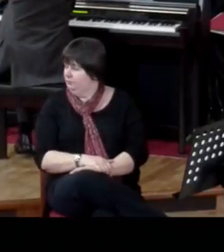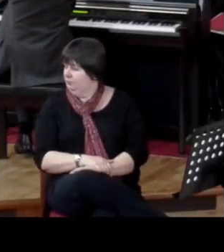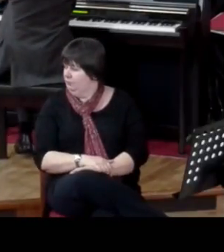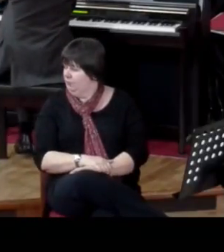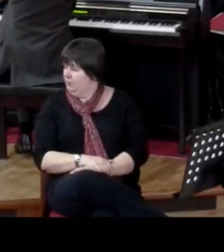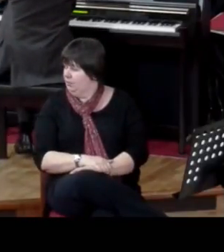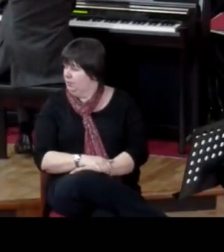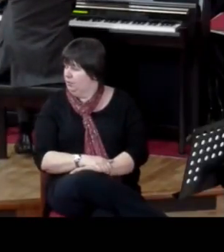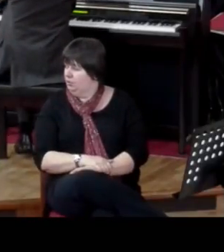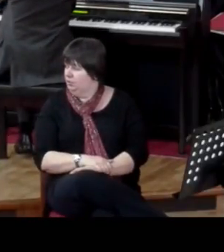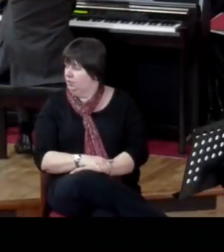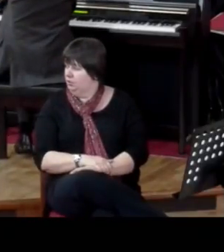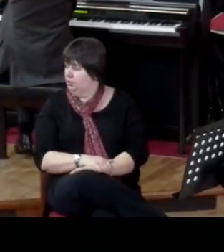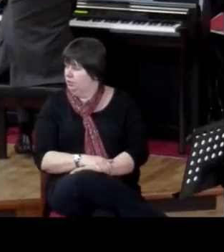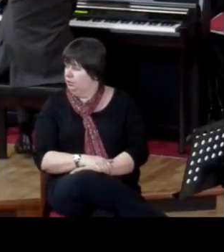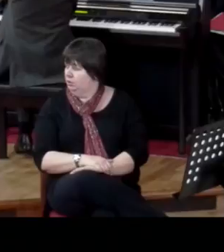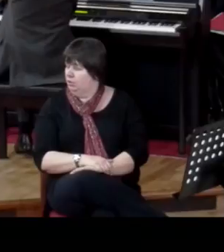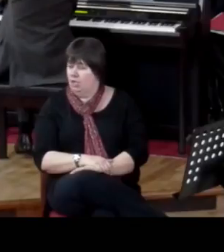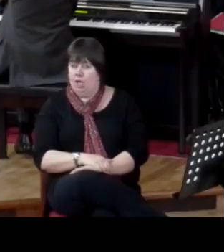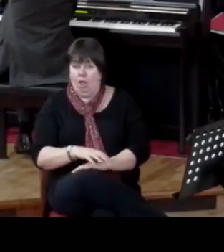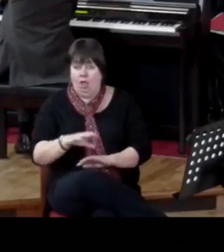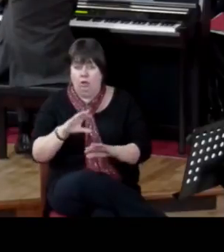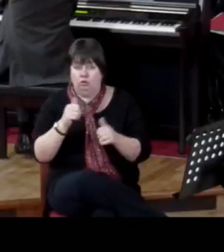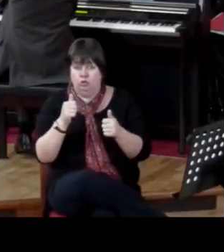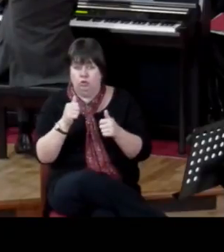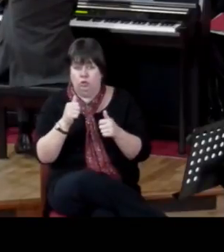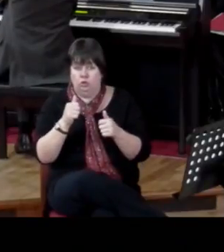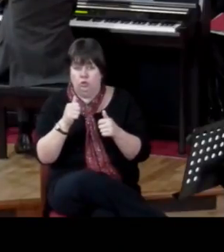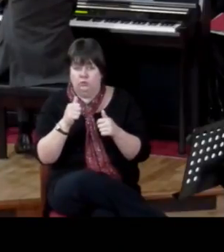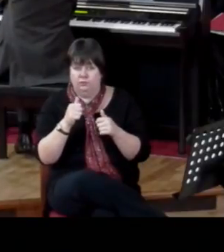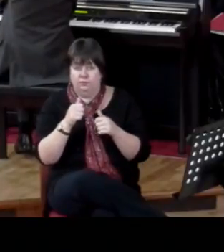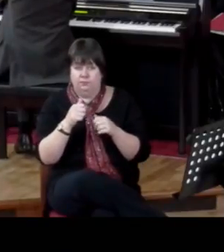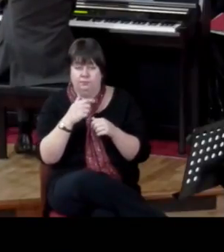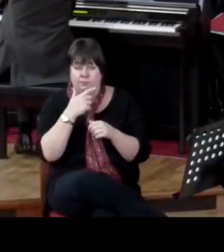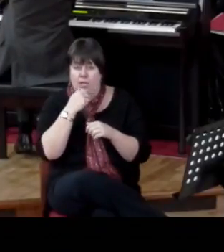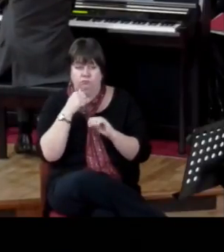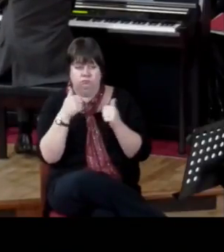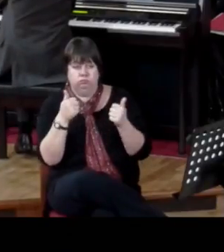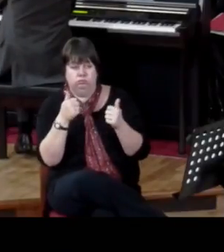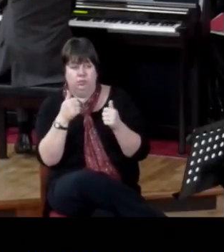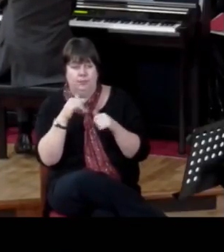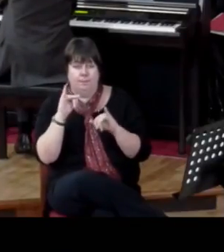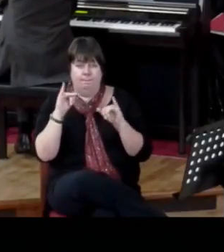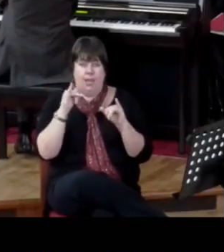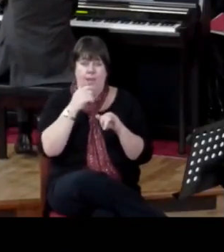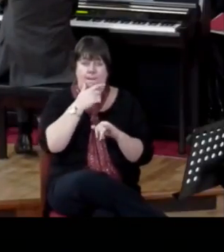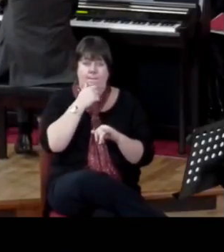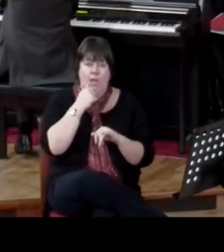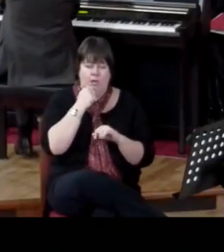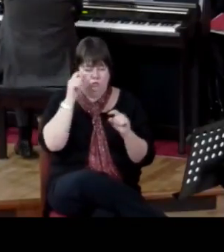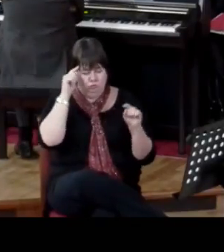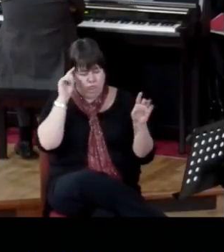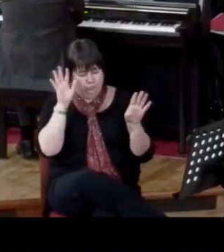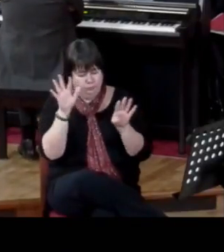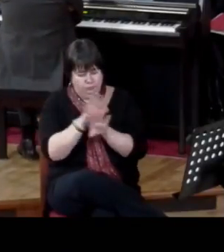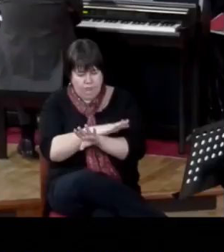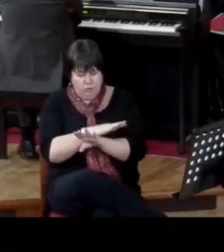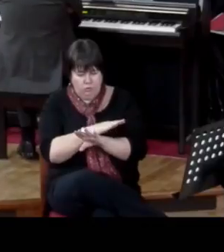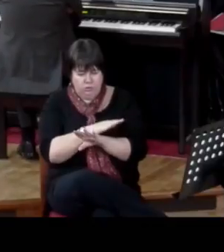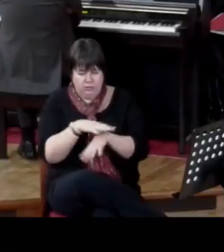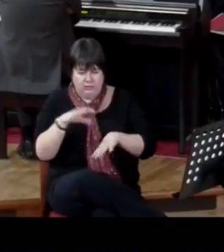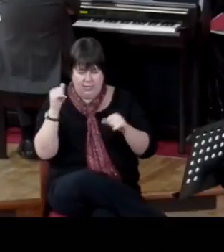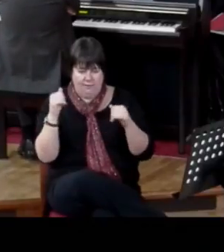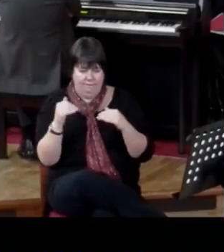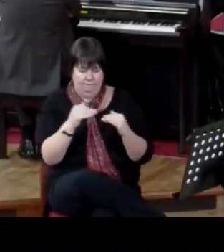were confused and they fought each other. That's right. The bad guys were confused and the good guys won